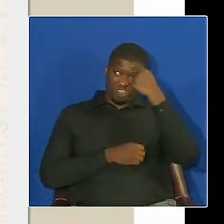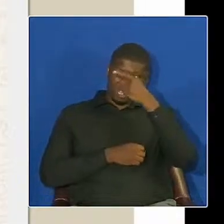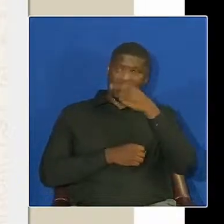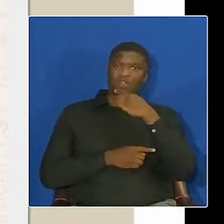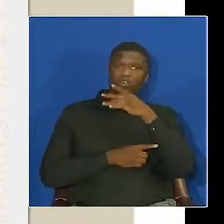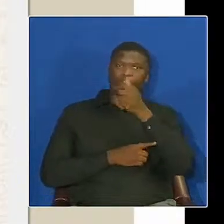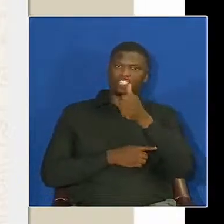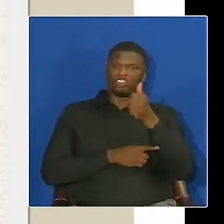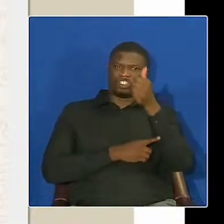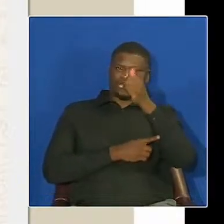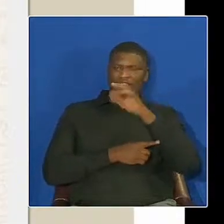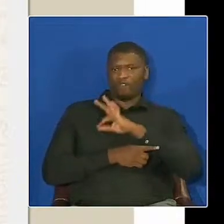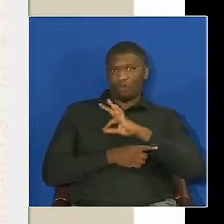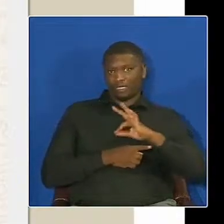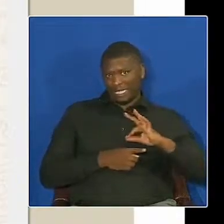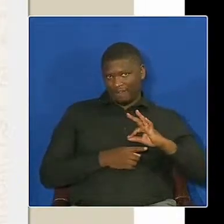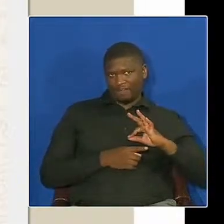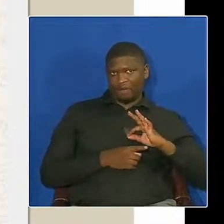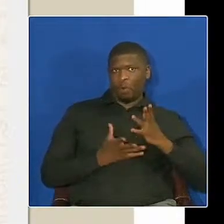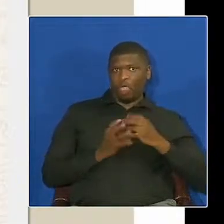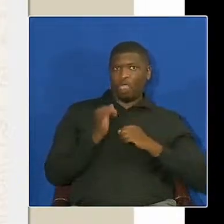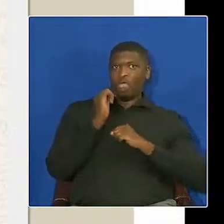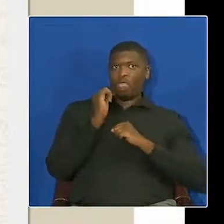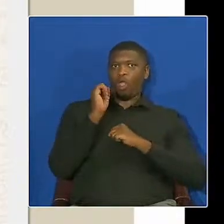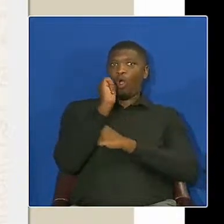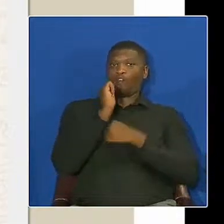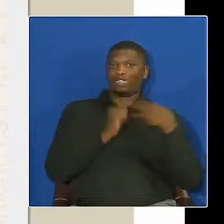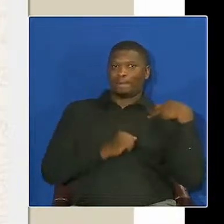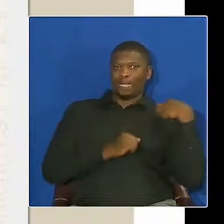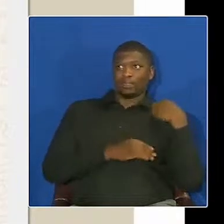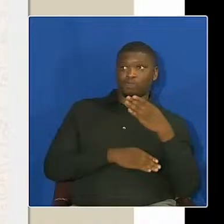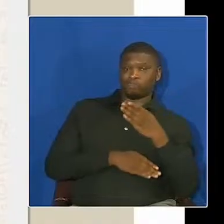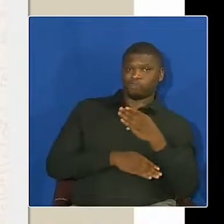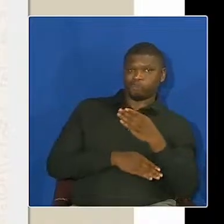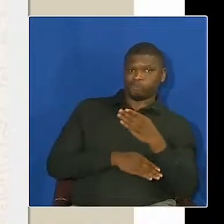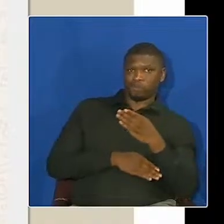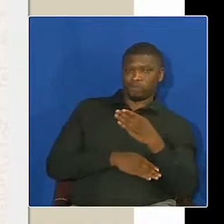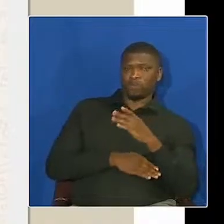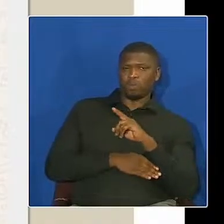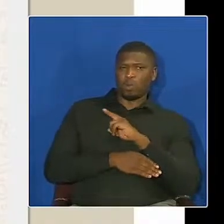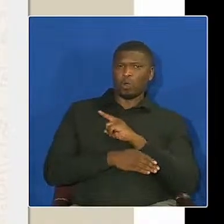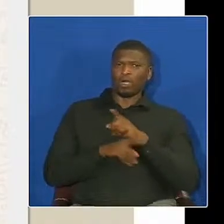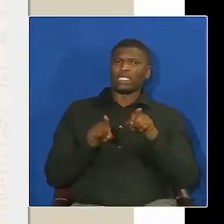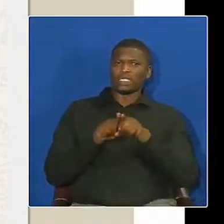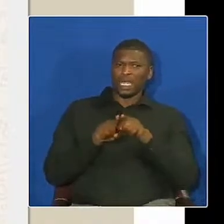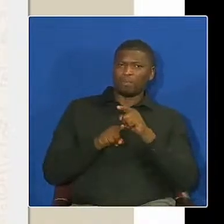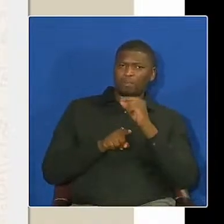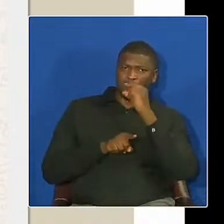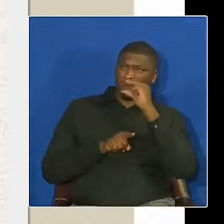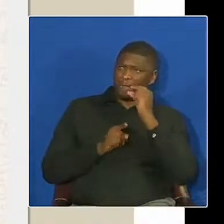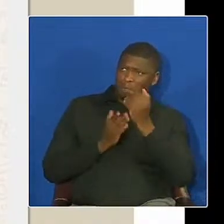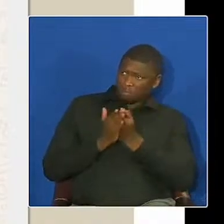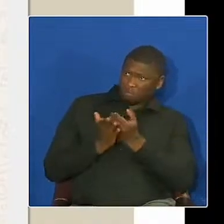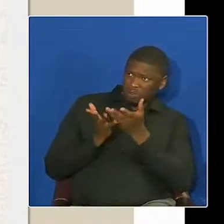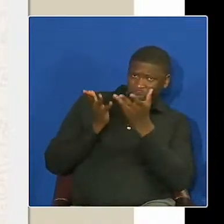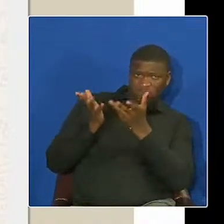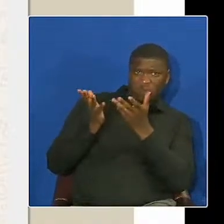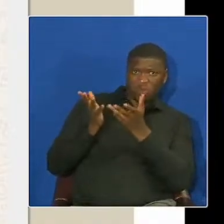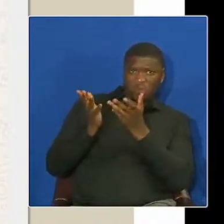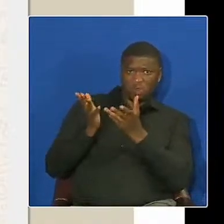Staff in the office of the ministry because of how the number is saved, Senzo